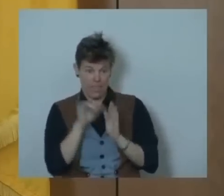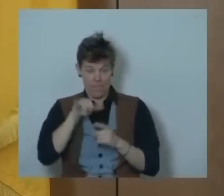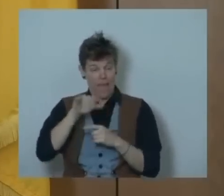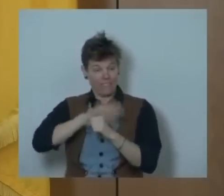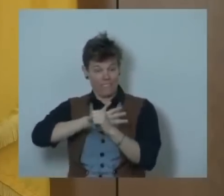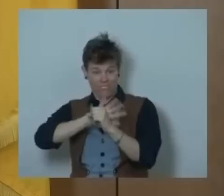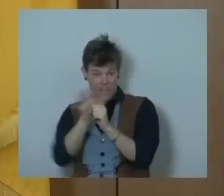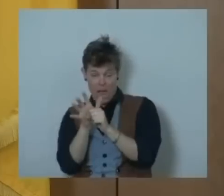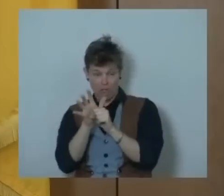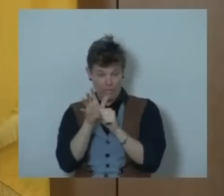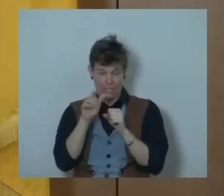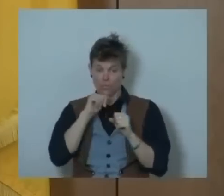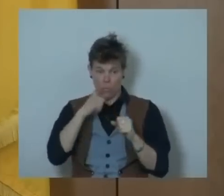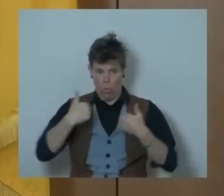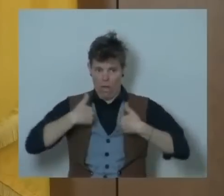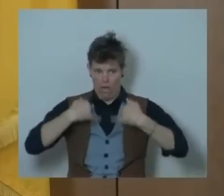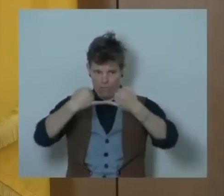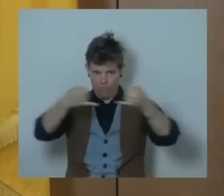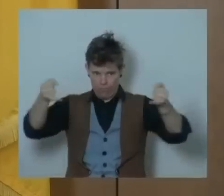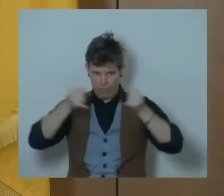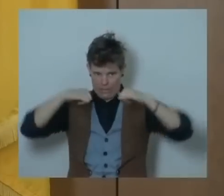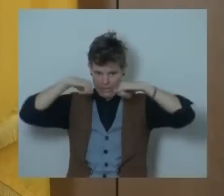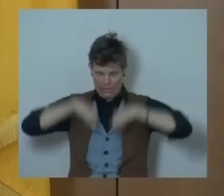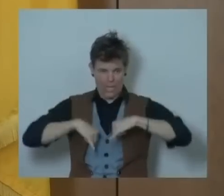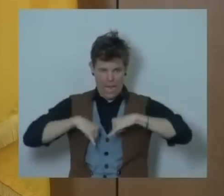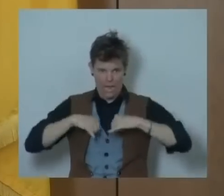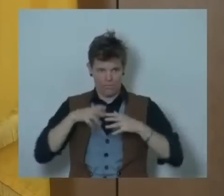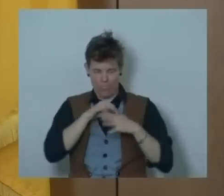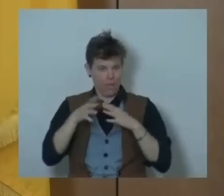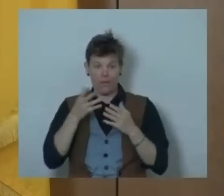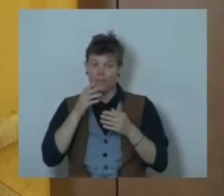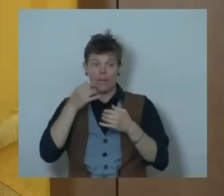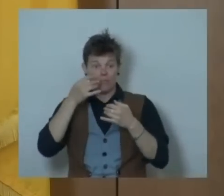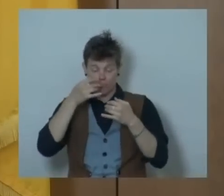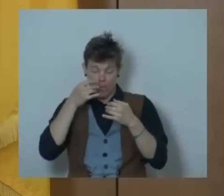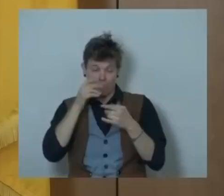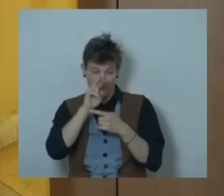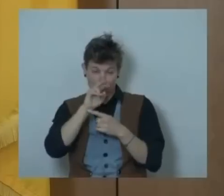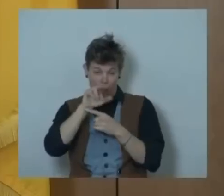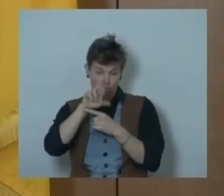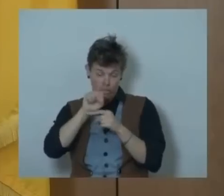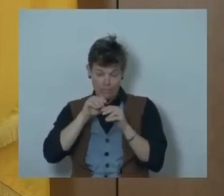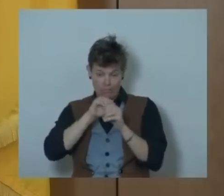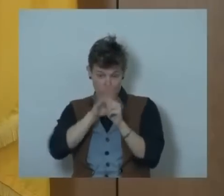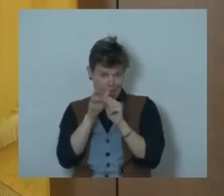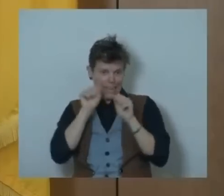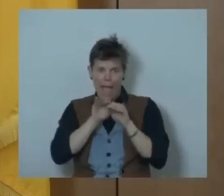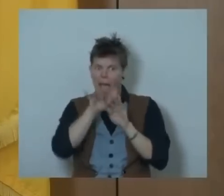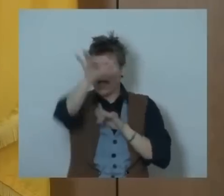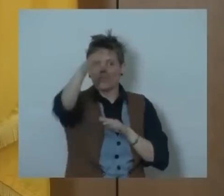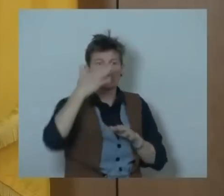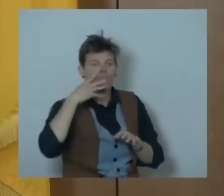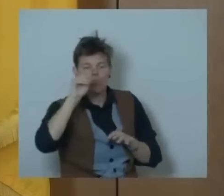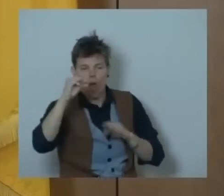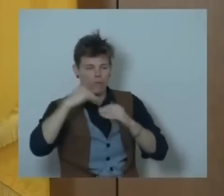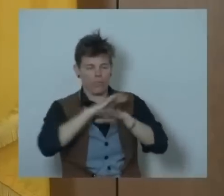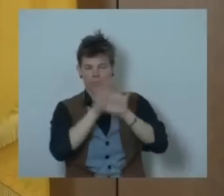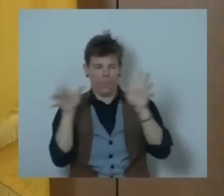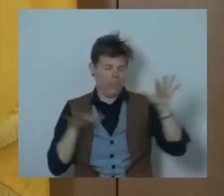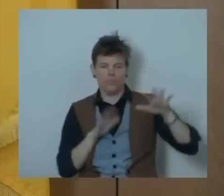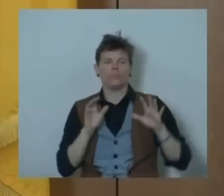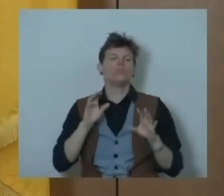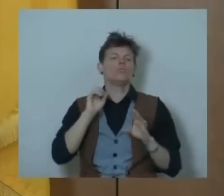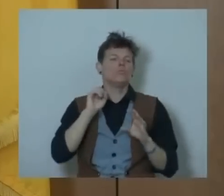So decisions I make impact Colorado, and I should say decisions New Mexicans make. Decisions that Coloradans